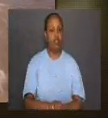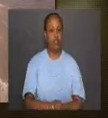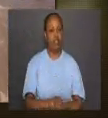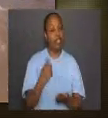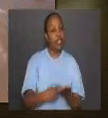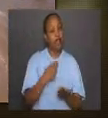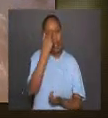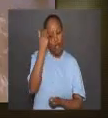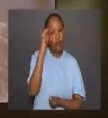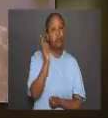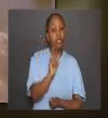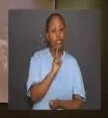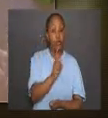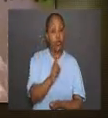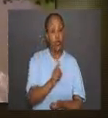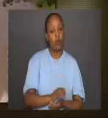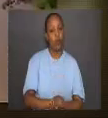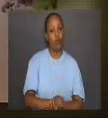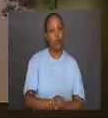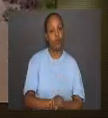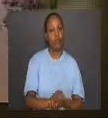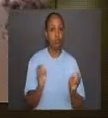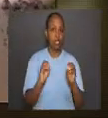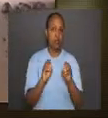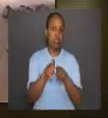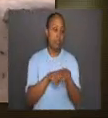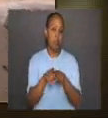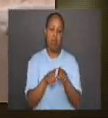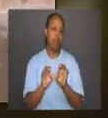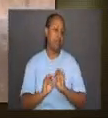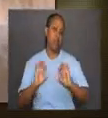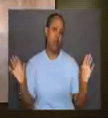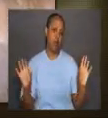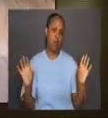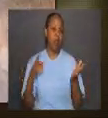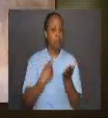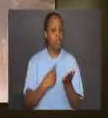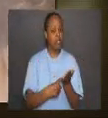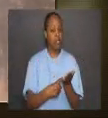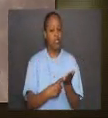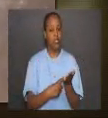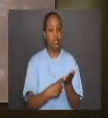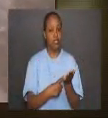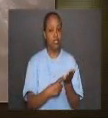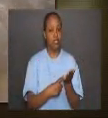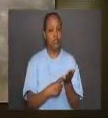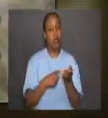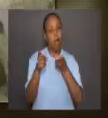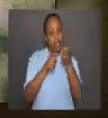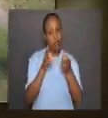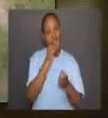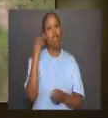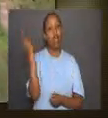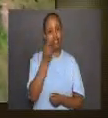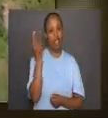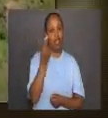This is because there is no basin-wide agreement on the utilization and management